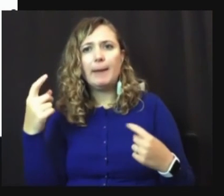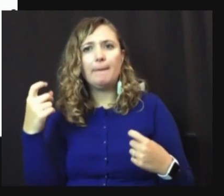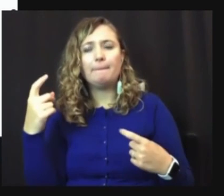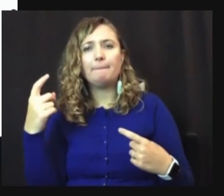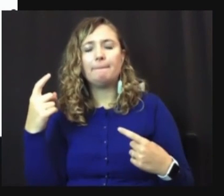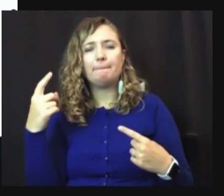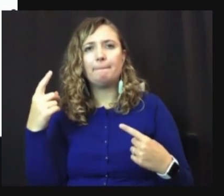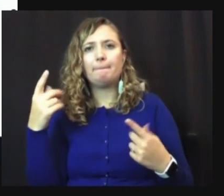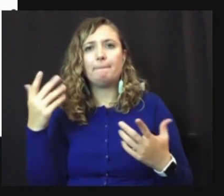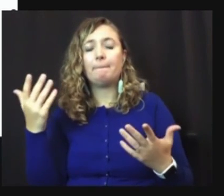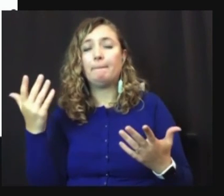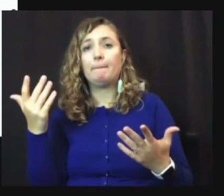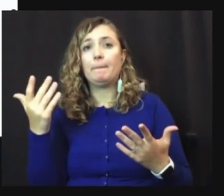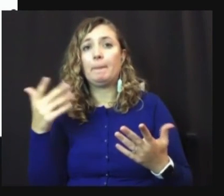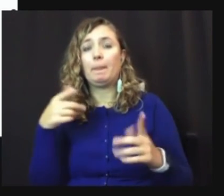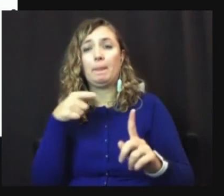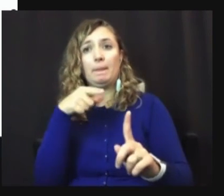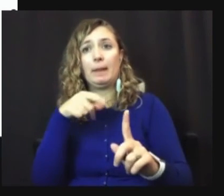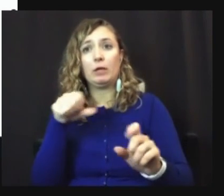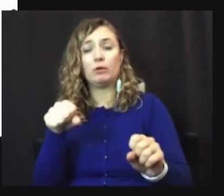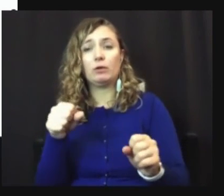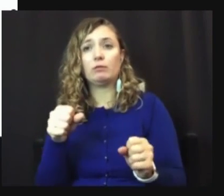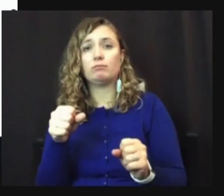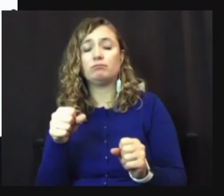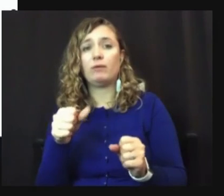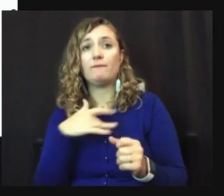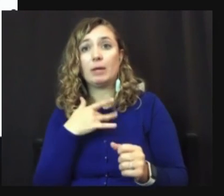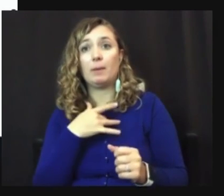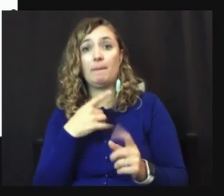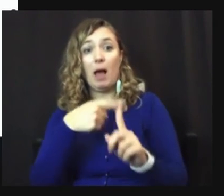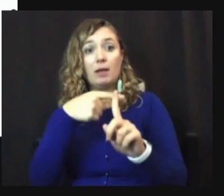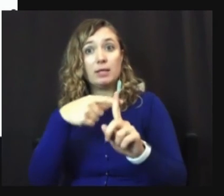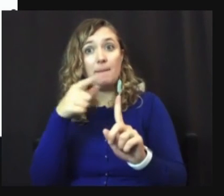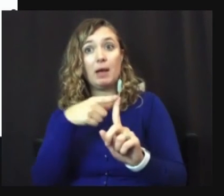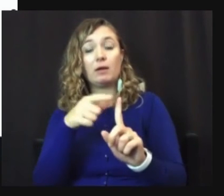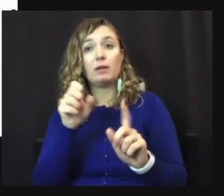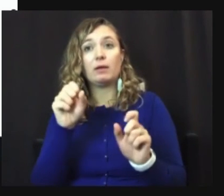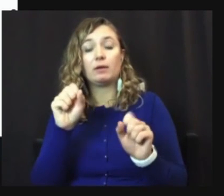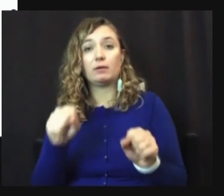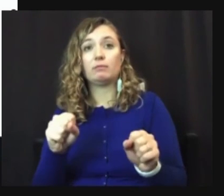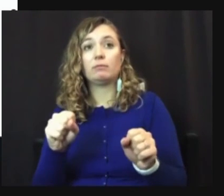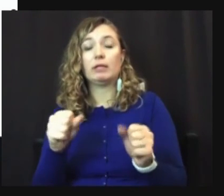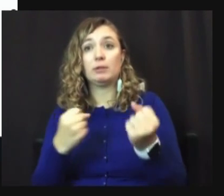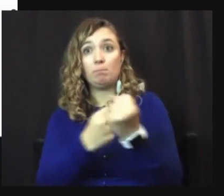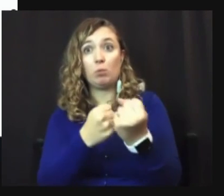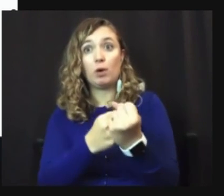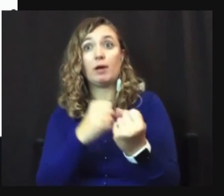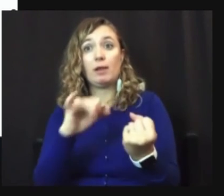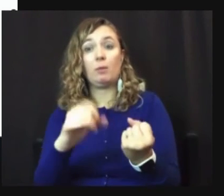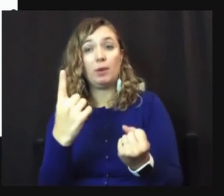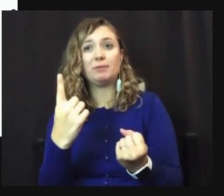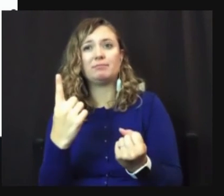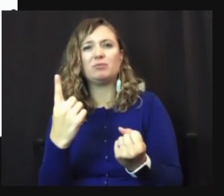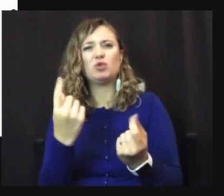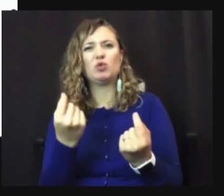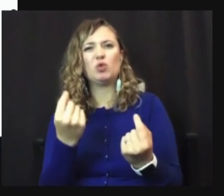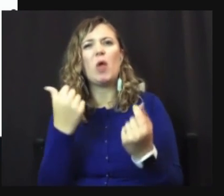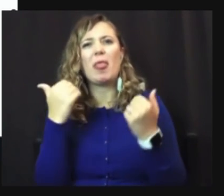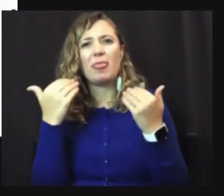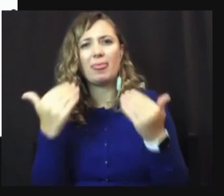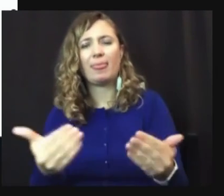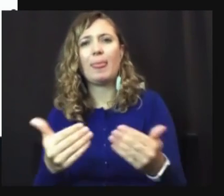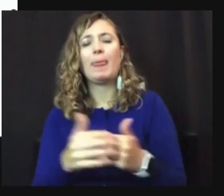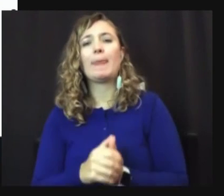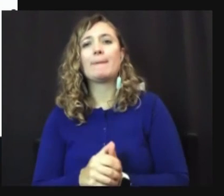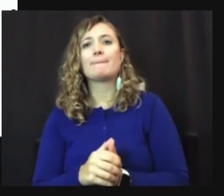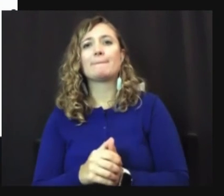could feel more positively about, like that we could support that feeling, go for that. Build up that